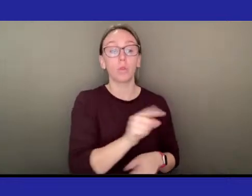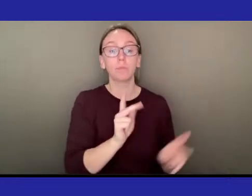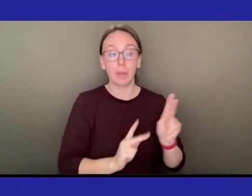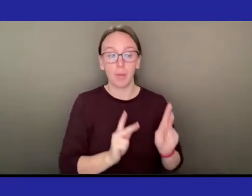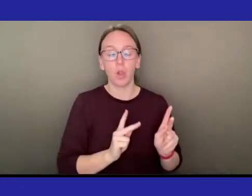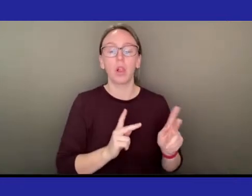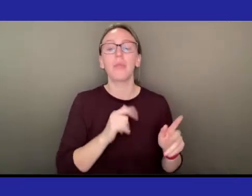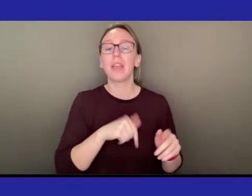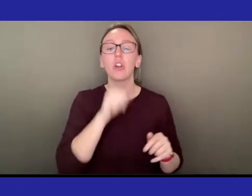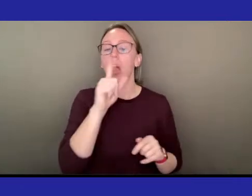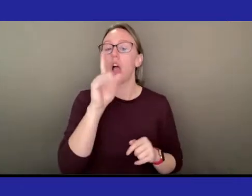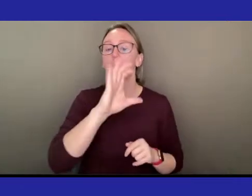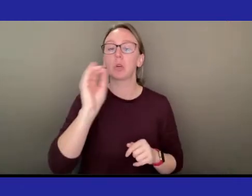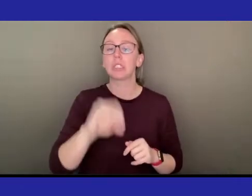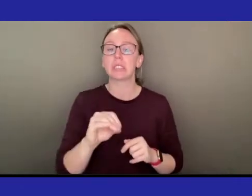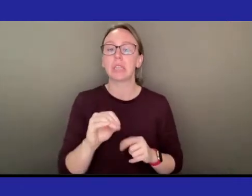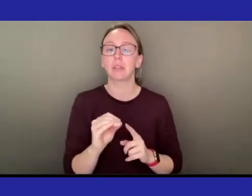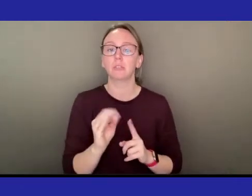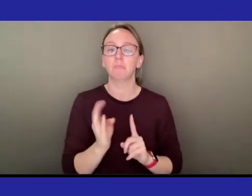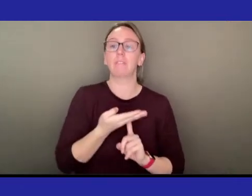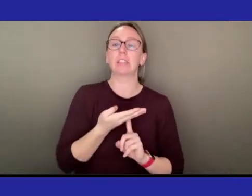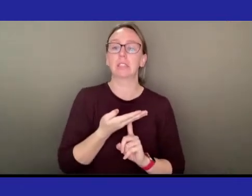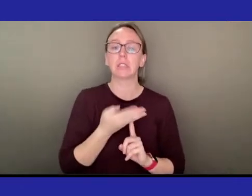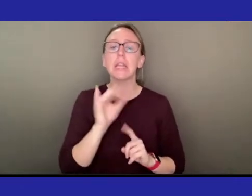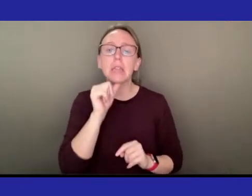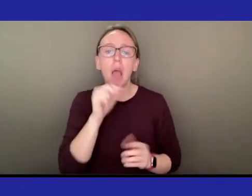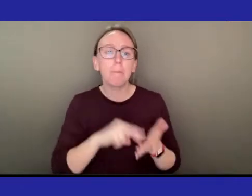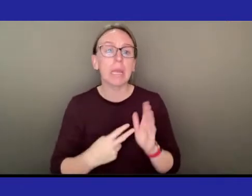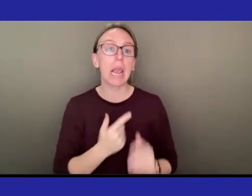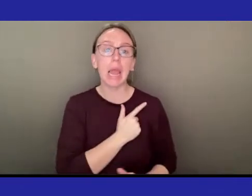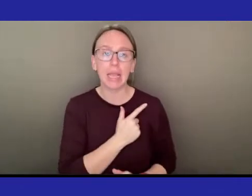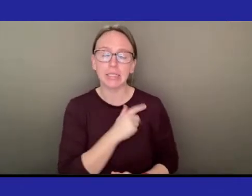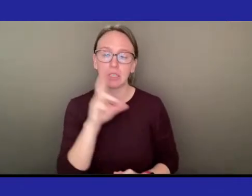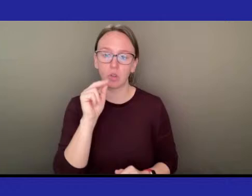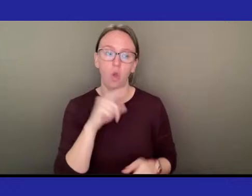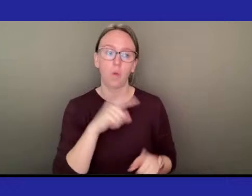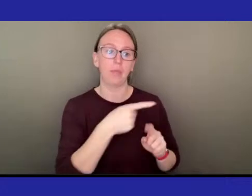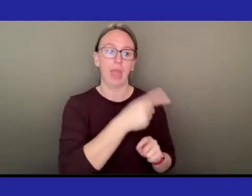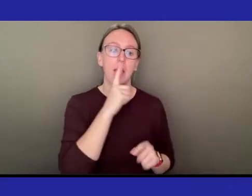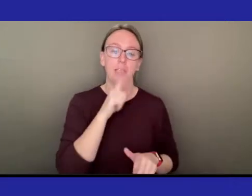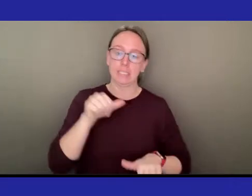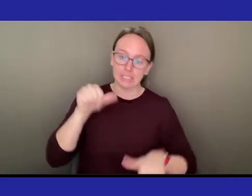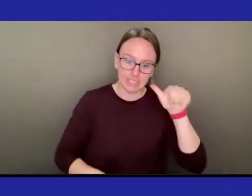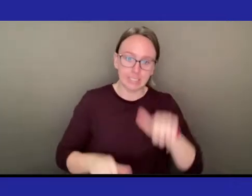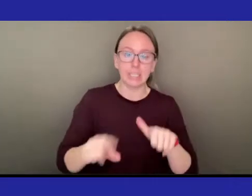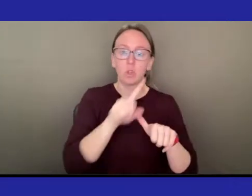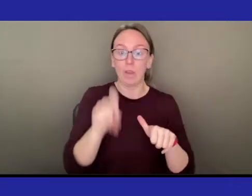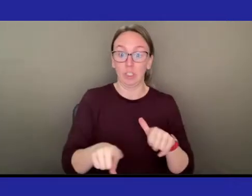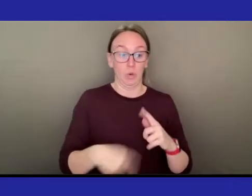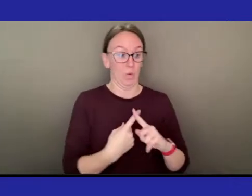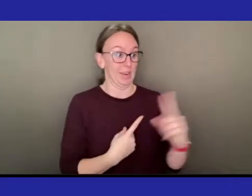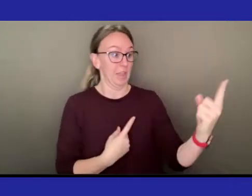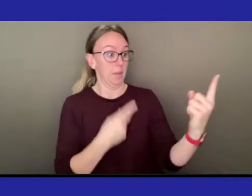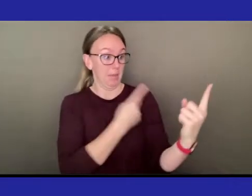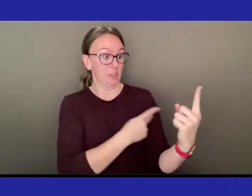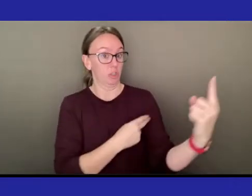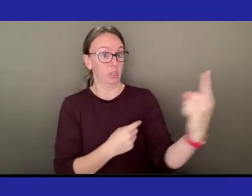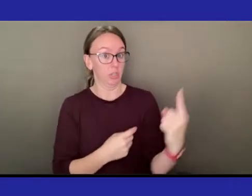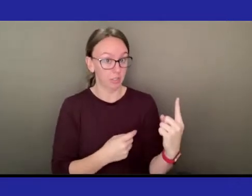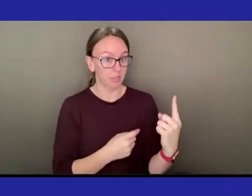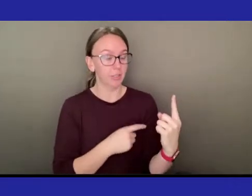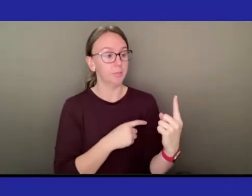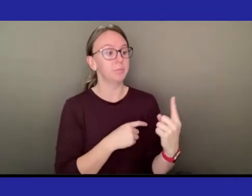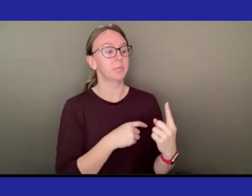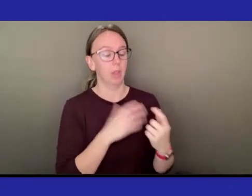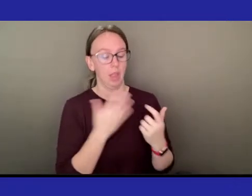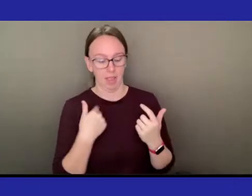not a laziness, it's a question, right, that they're facing when they see their patient. How of the things they have to